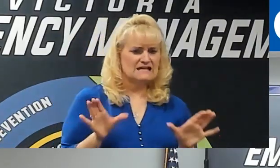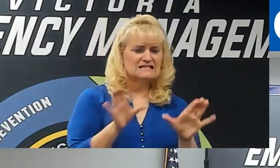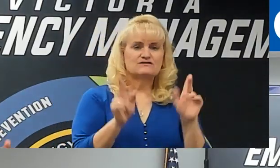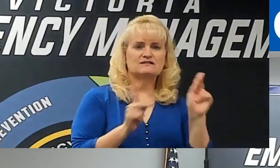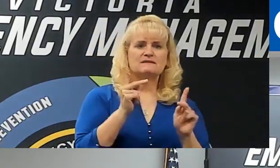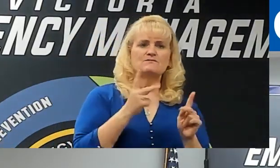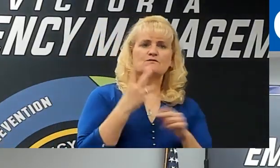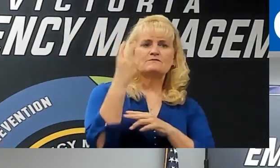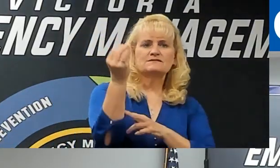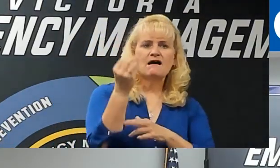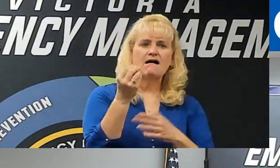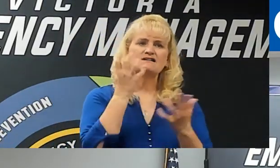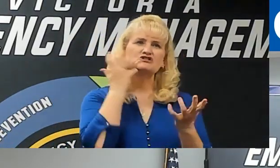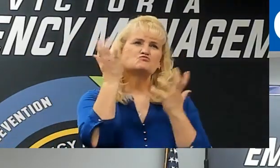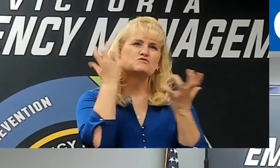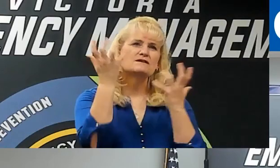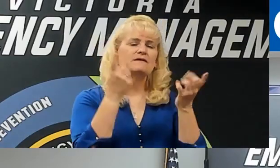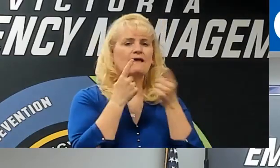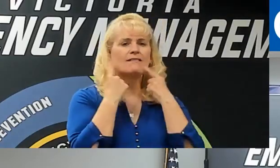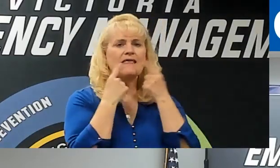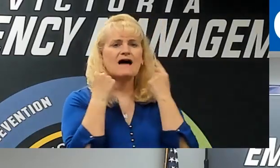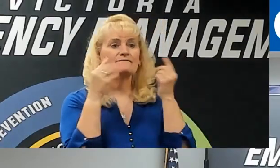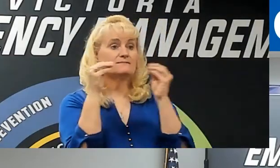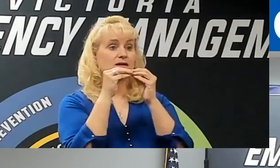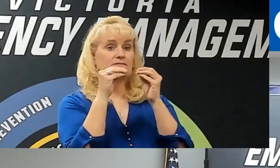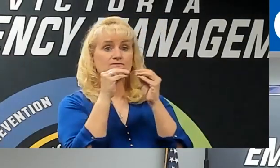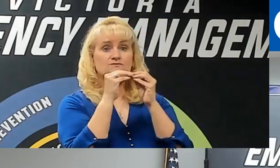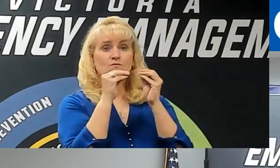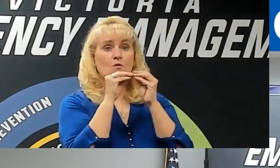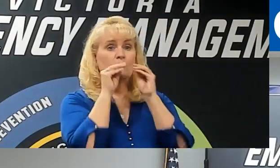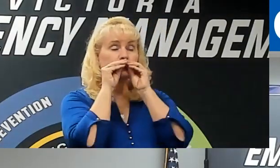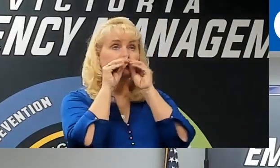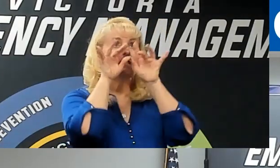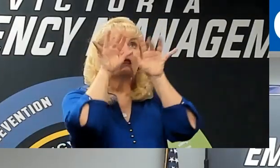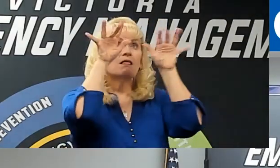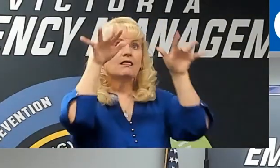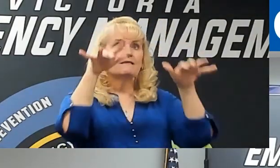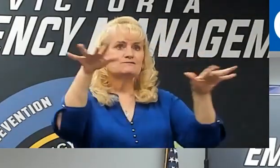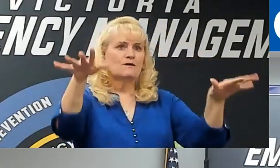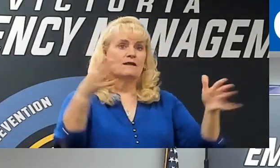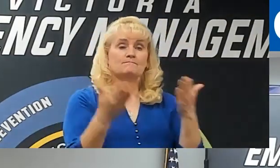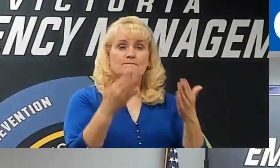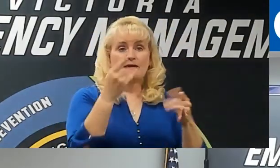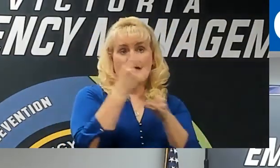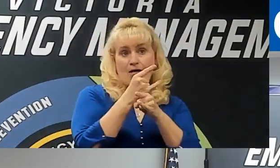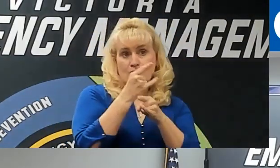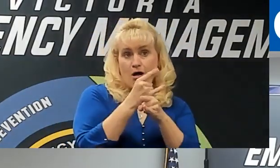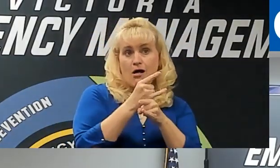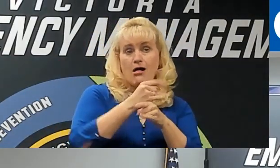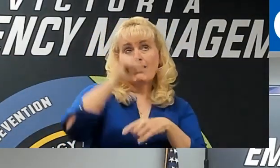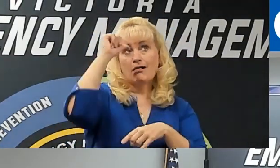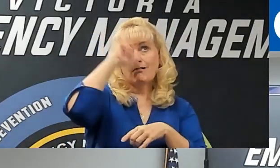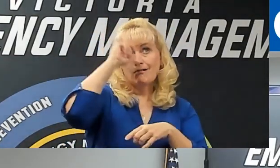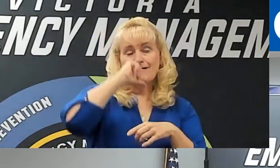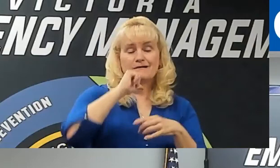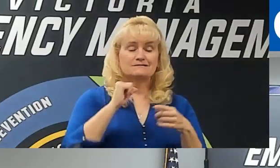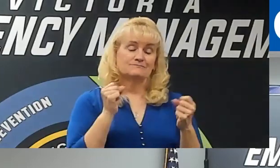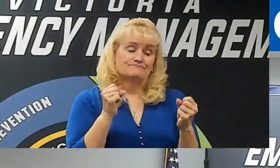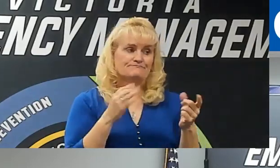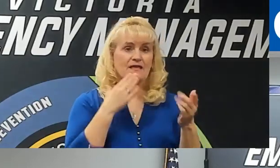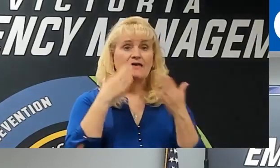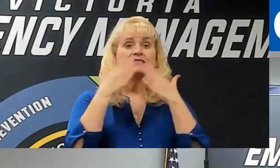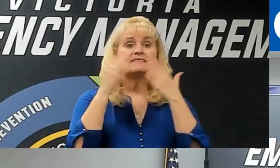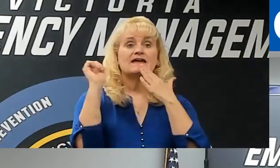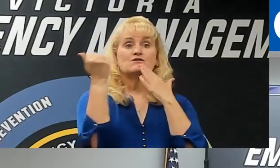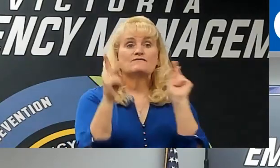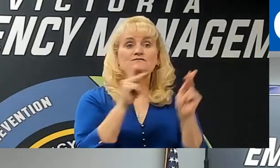and laughing and having a good time. Maybe there's a little alcohol involved, and there you go. Exactly. Thank you, Dr. Meal. I want to thank everybody